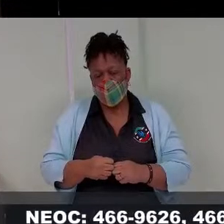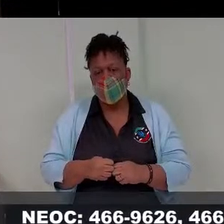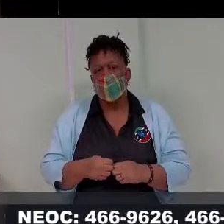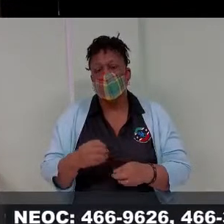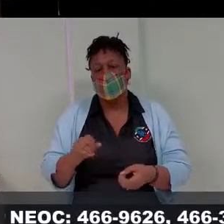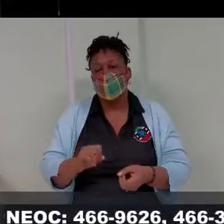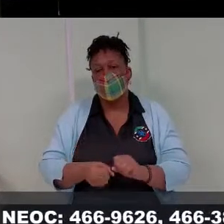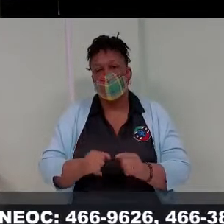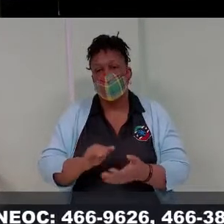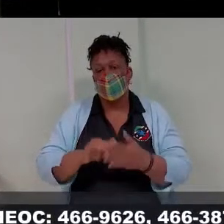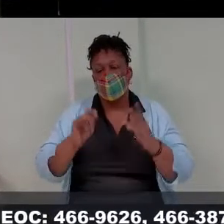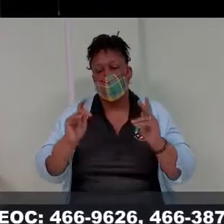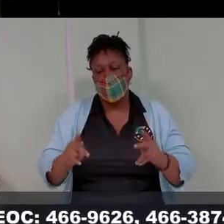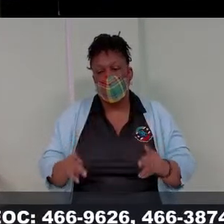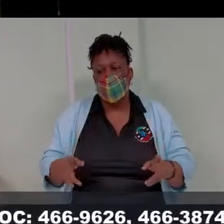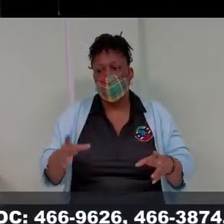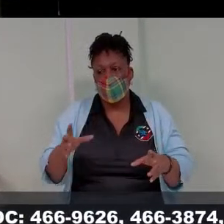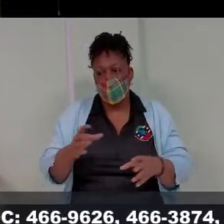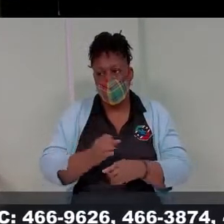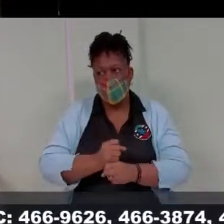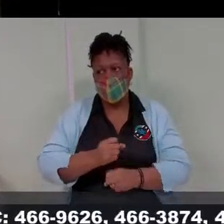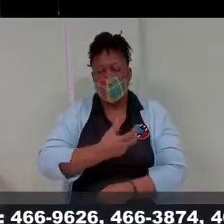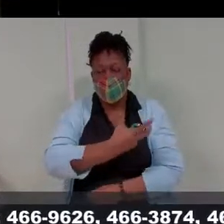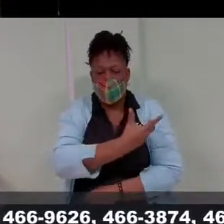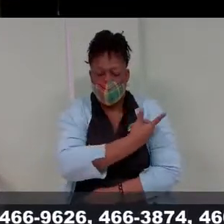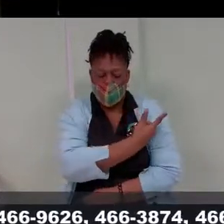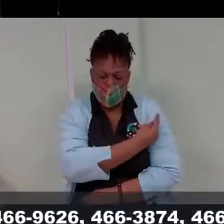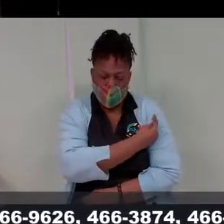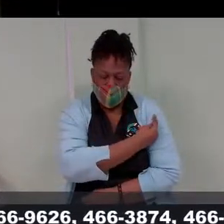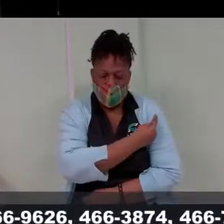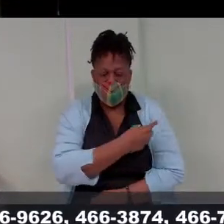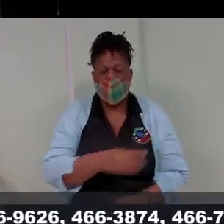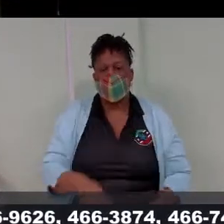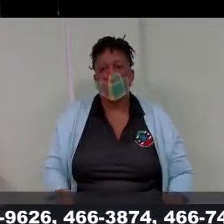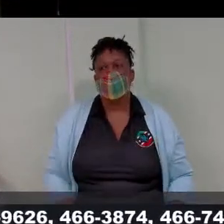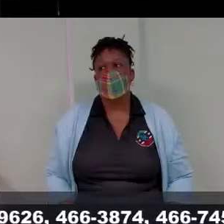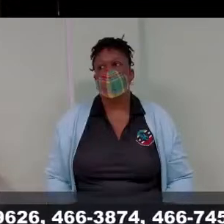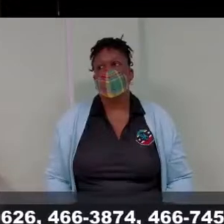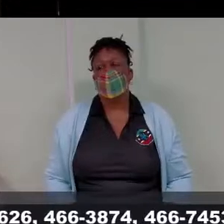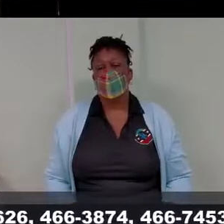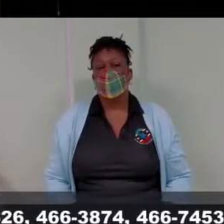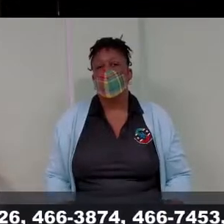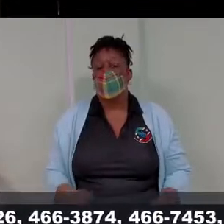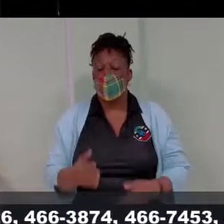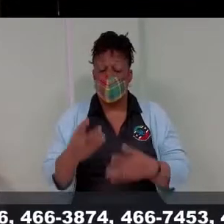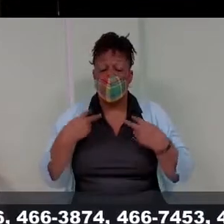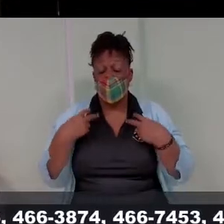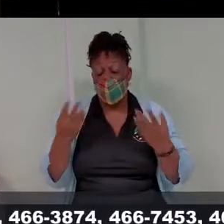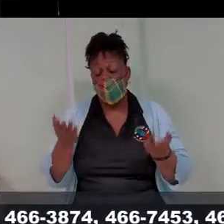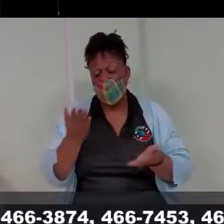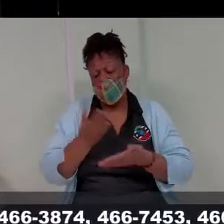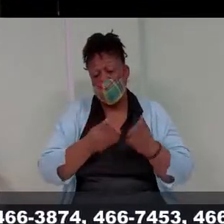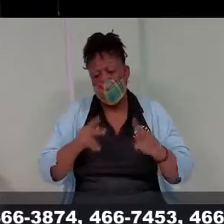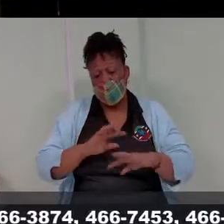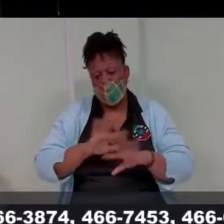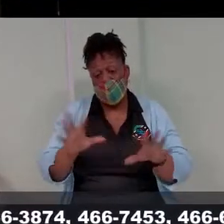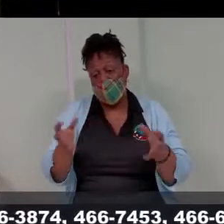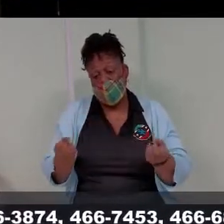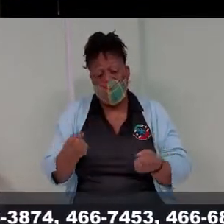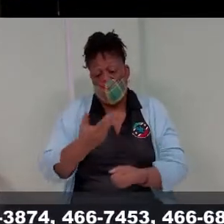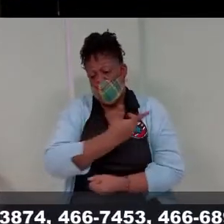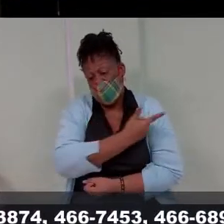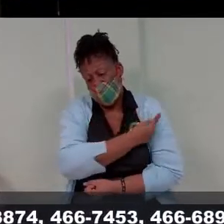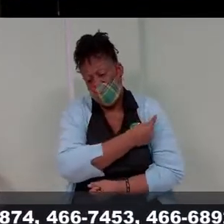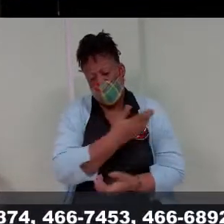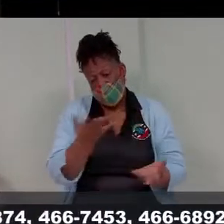can have the vaccine, but yet people are not willing to be vaccinated, and that is what we